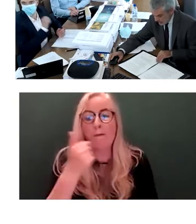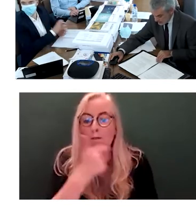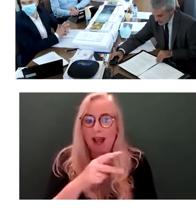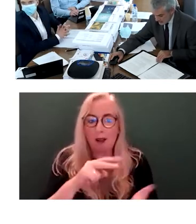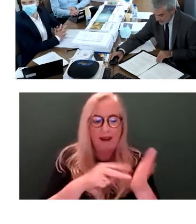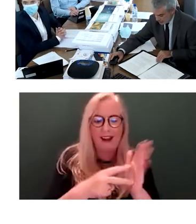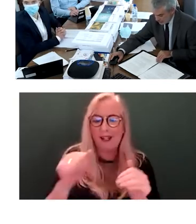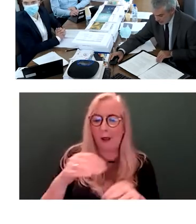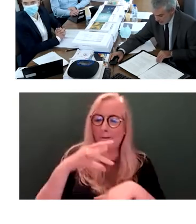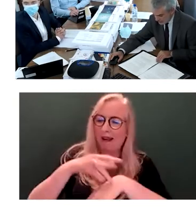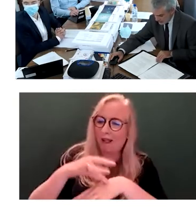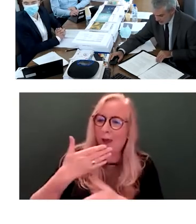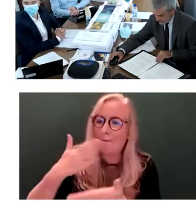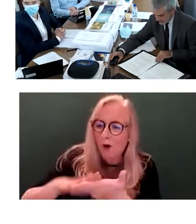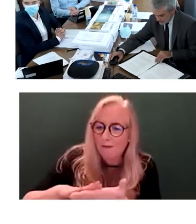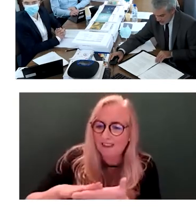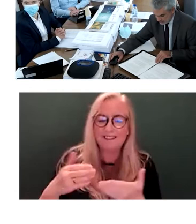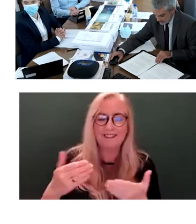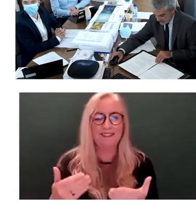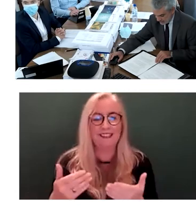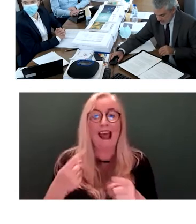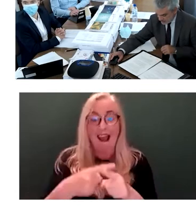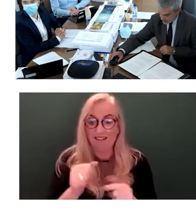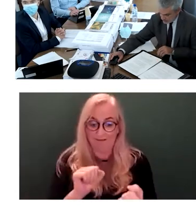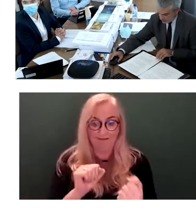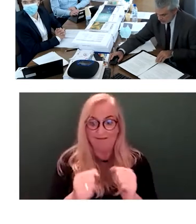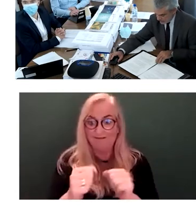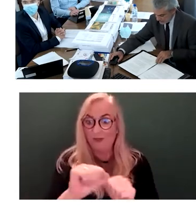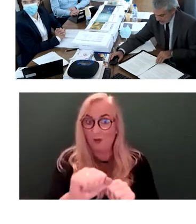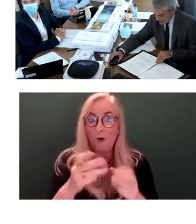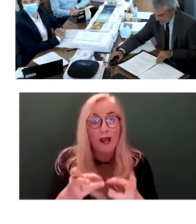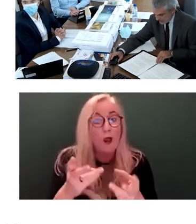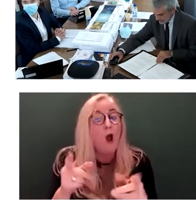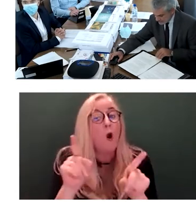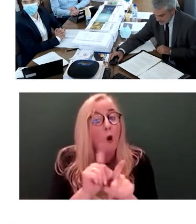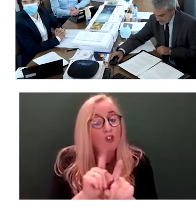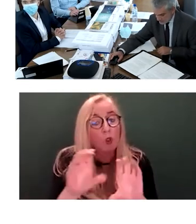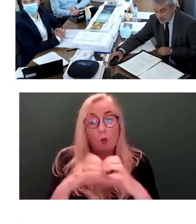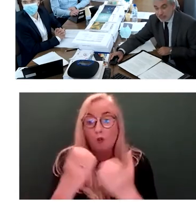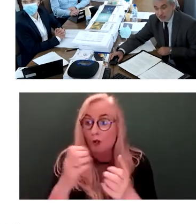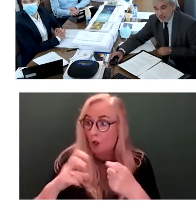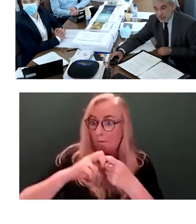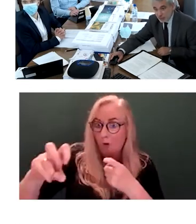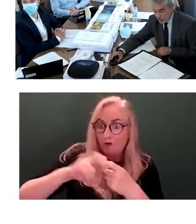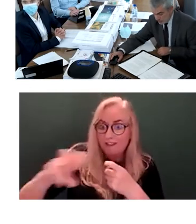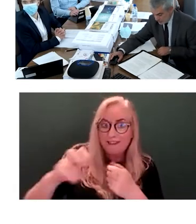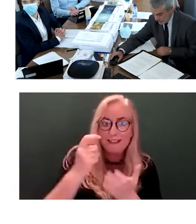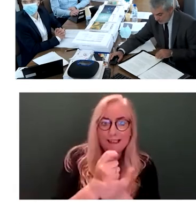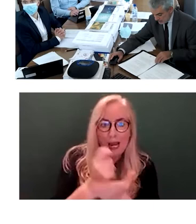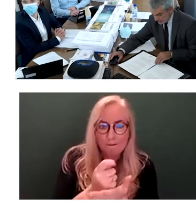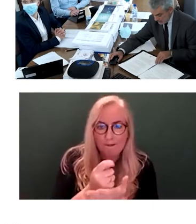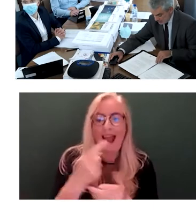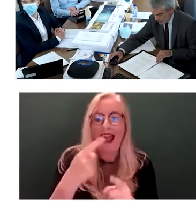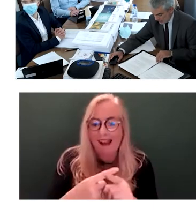appointment, breaks, or rehabilitative exercise. And the reduction in community time and expenses is particularly beneficial for people